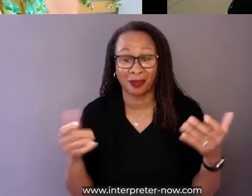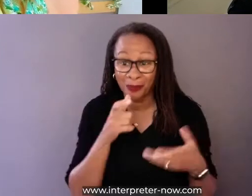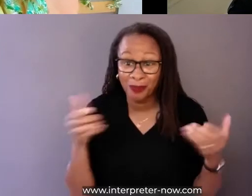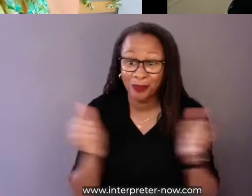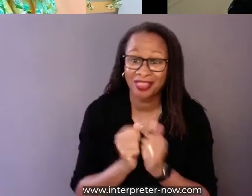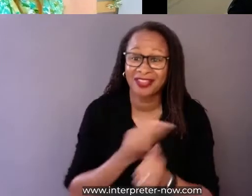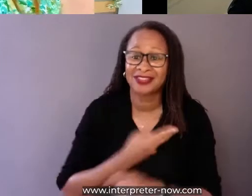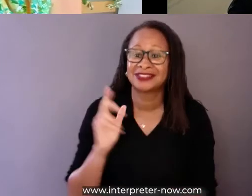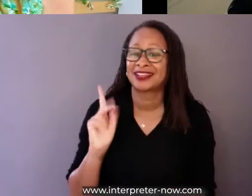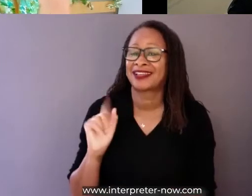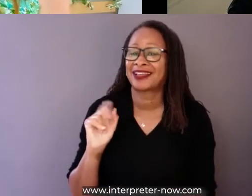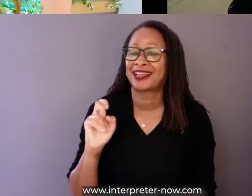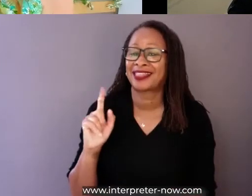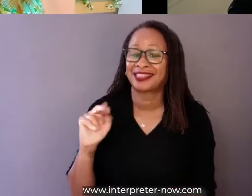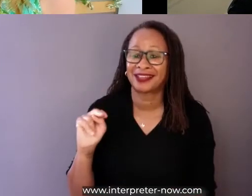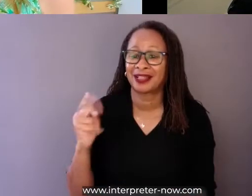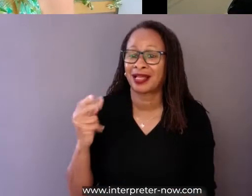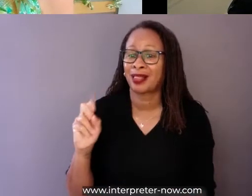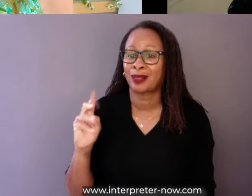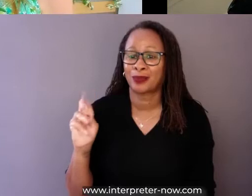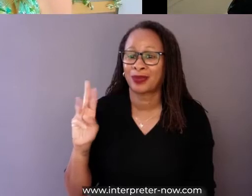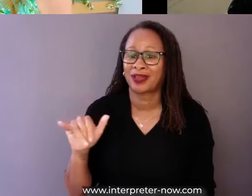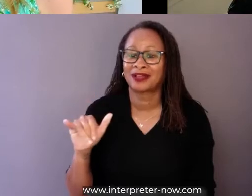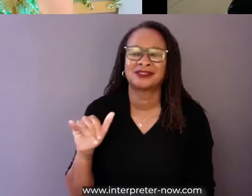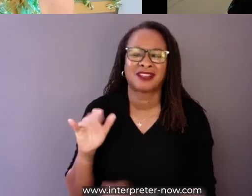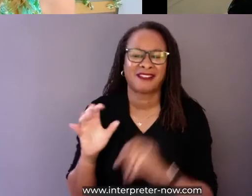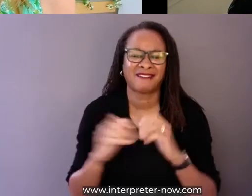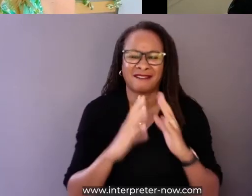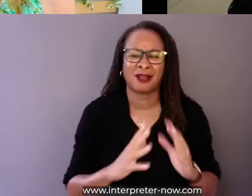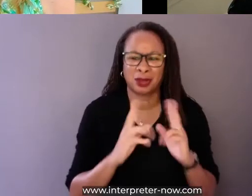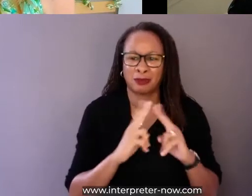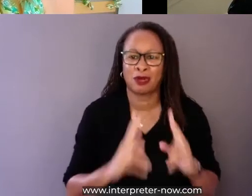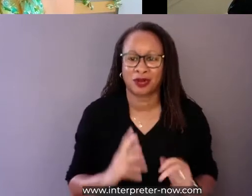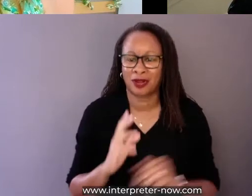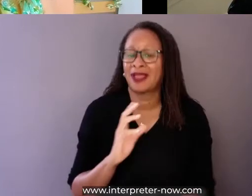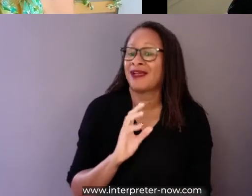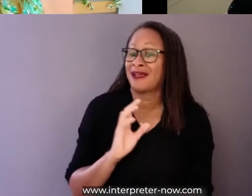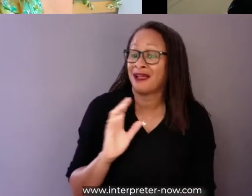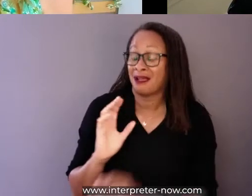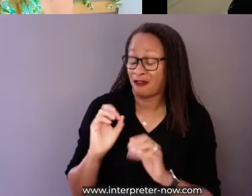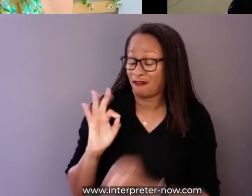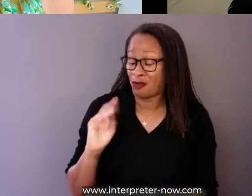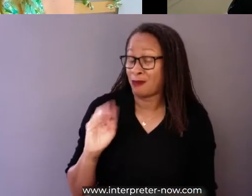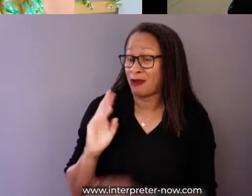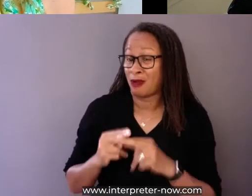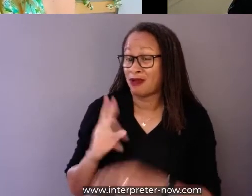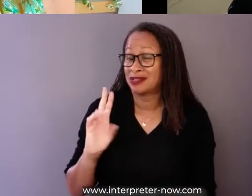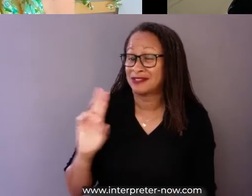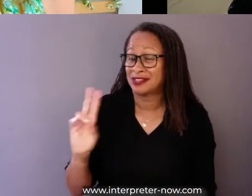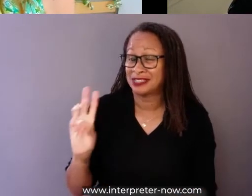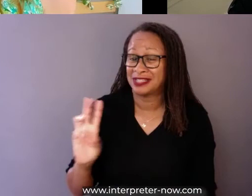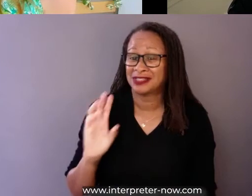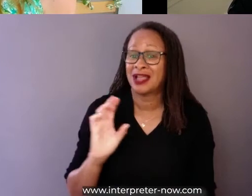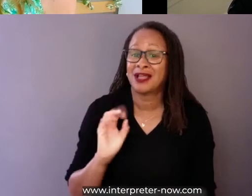Holloway, a founding partner at Alexis Ohanian's venture capital firm 776, where she invests in people-first companies